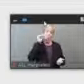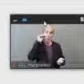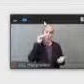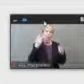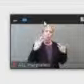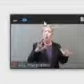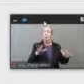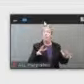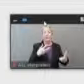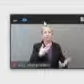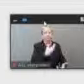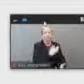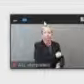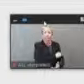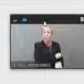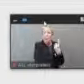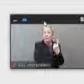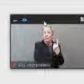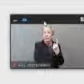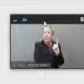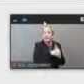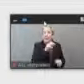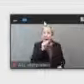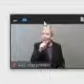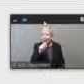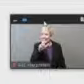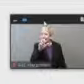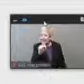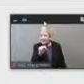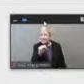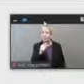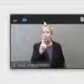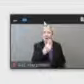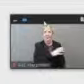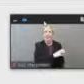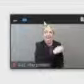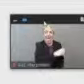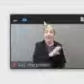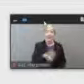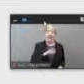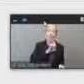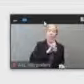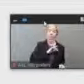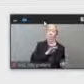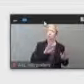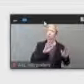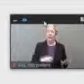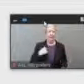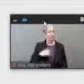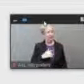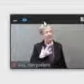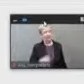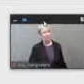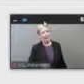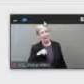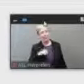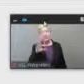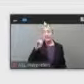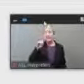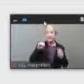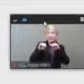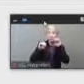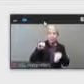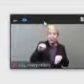have completed a first vaccine clinic. We are really proud of that. 90% of nursing facilities